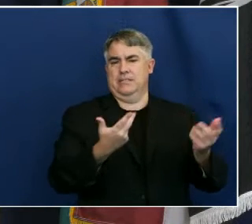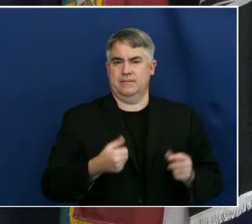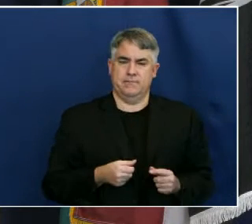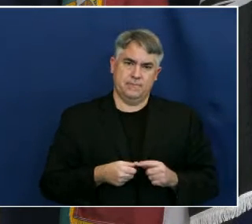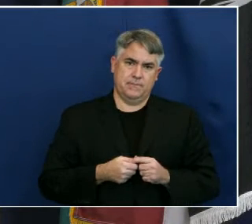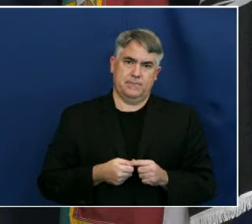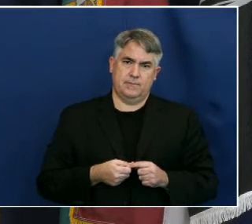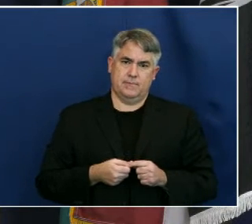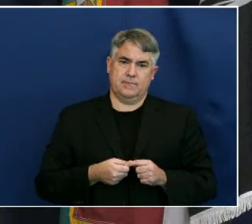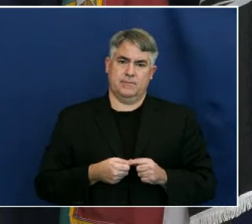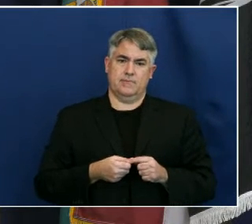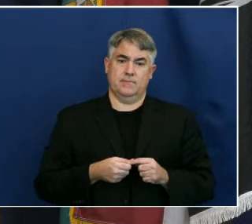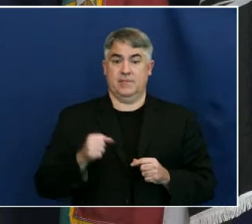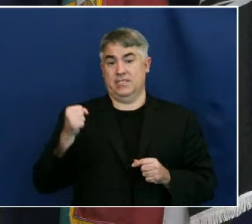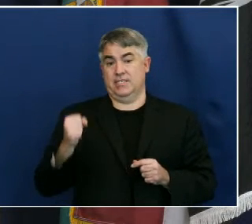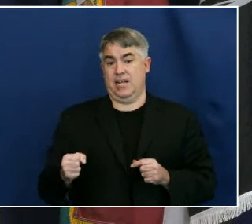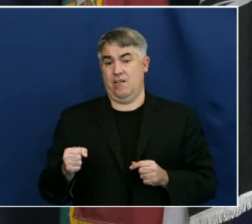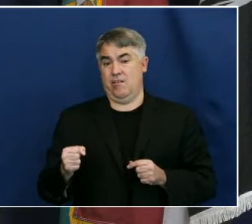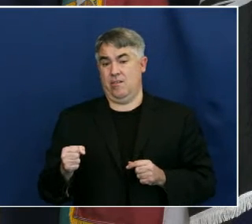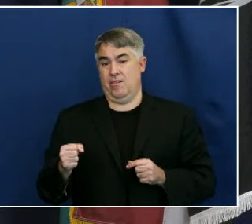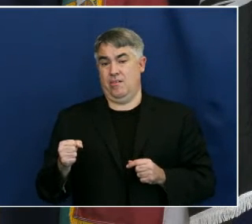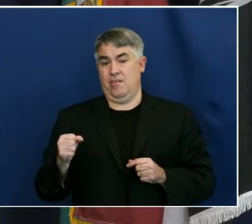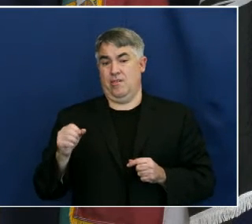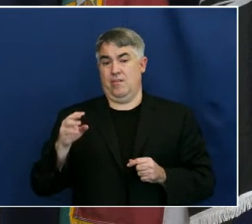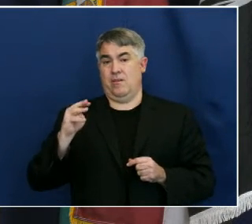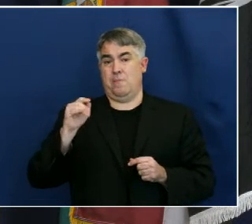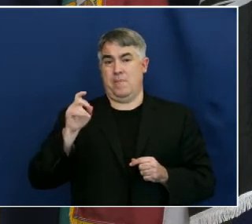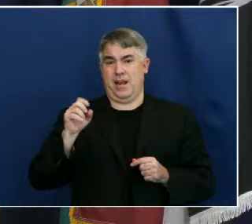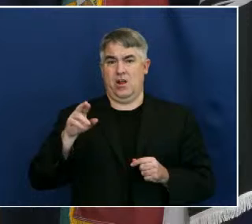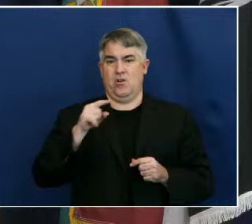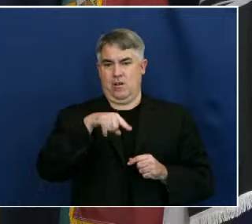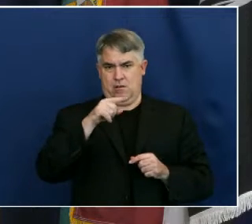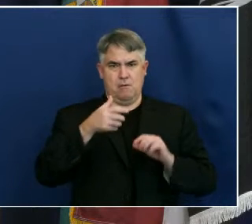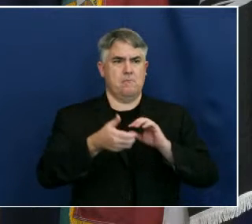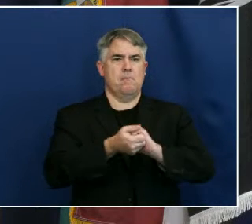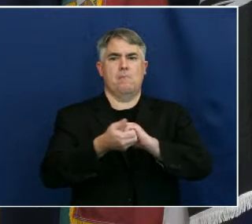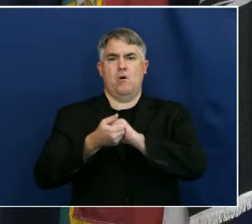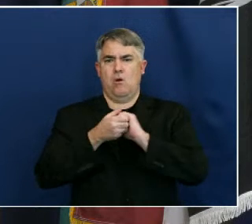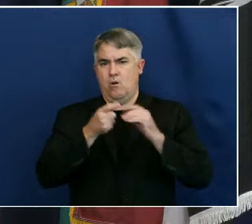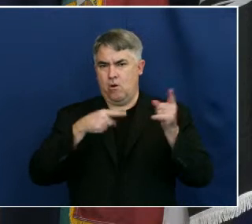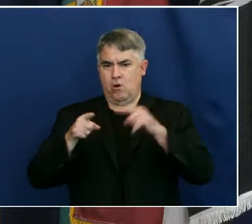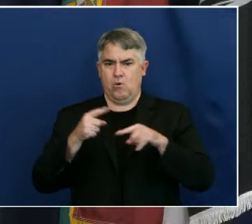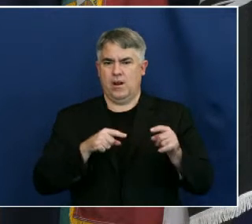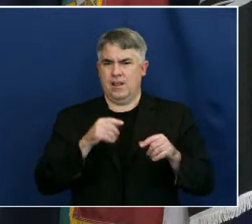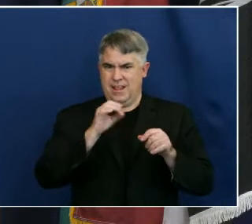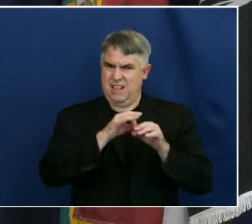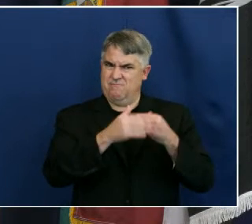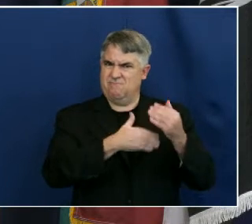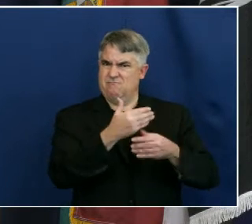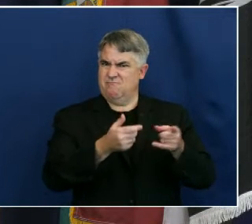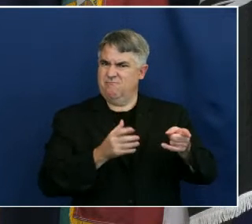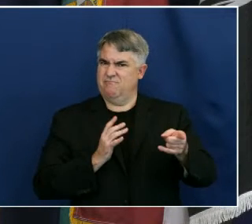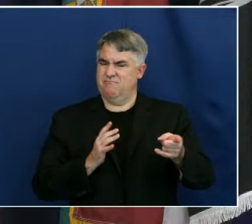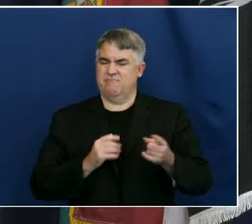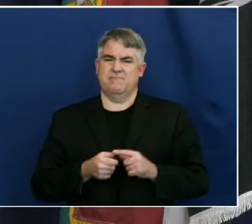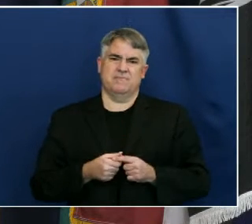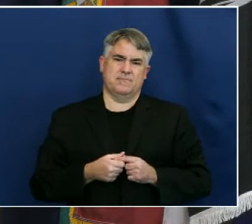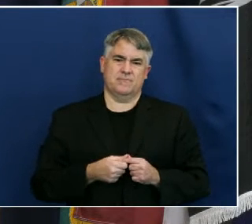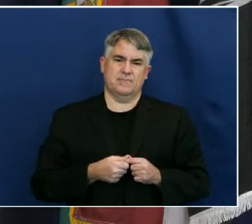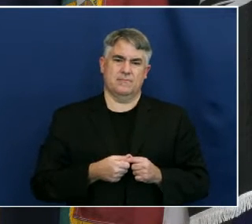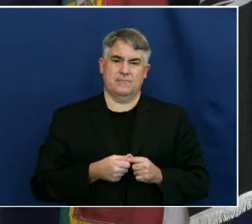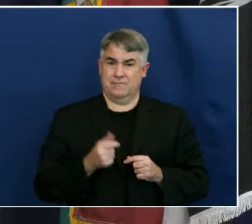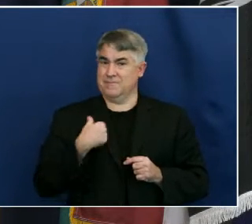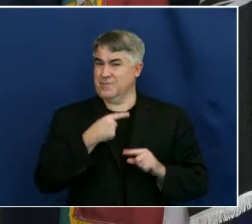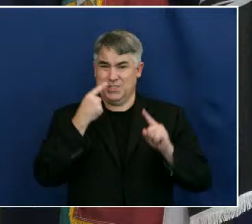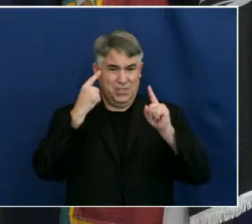We're working with them, taking suggestions, trying to reach the community. And so we're going to do everything we can to keep fighting to get this